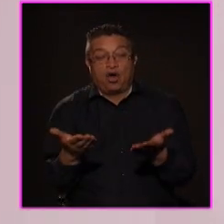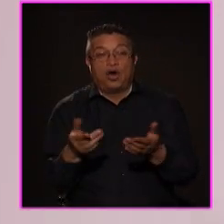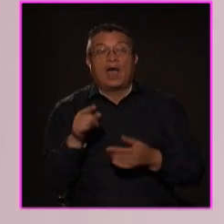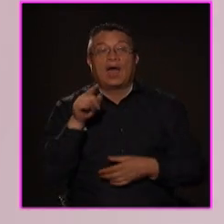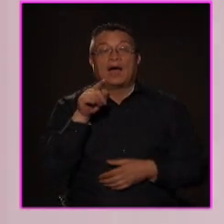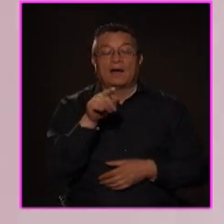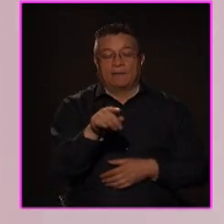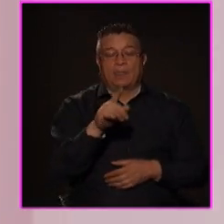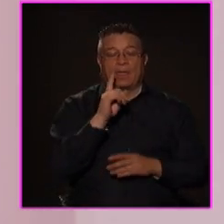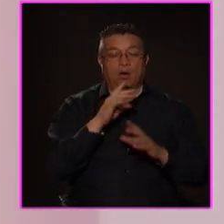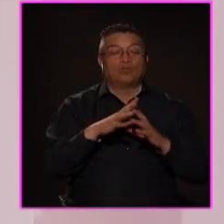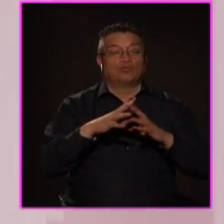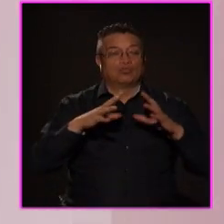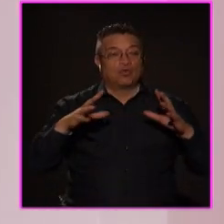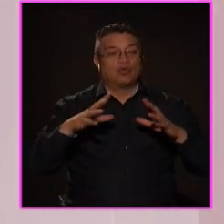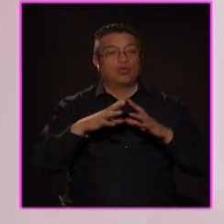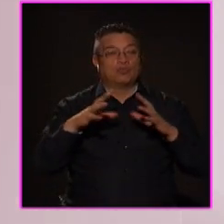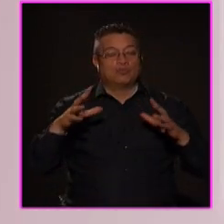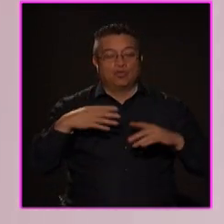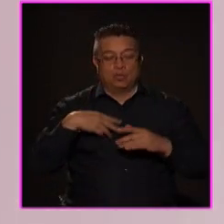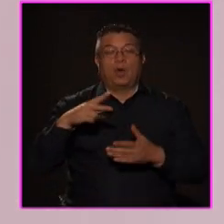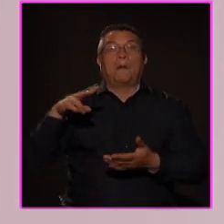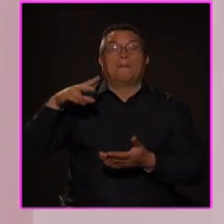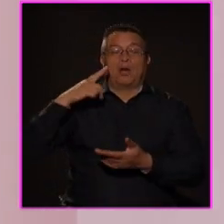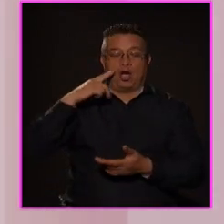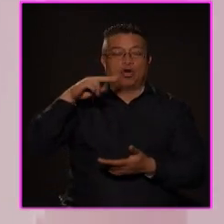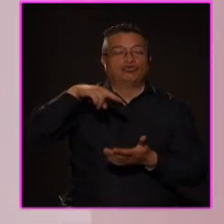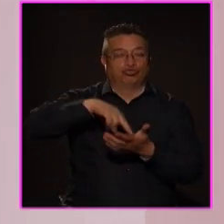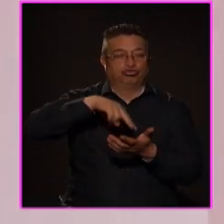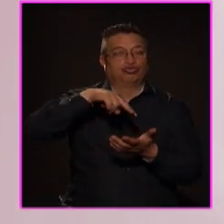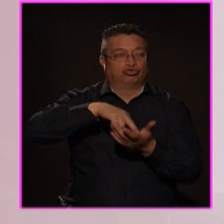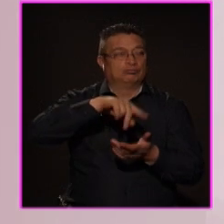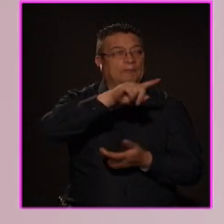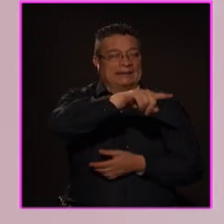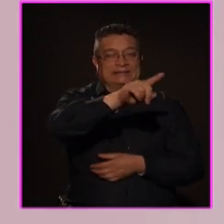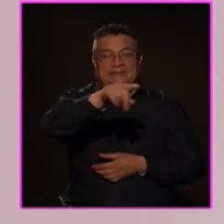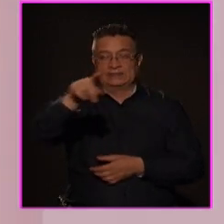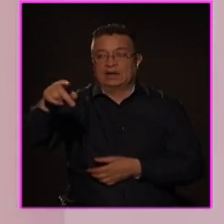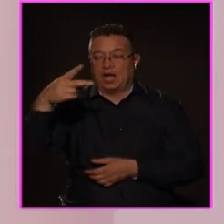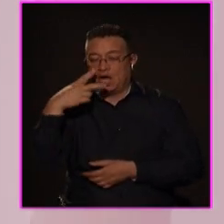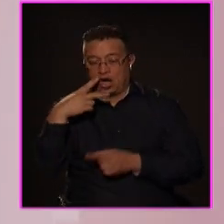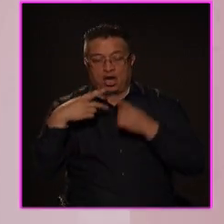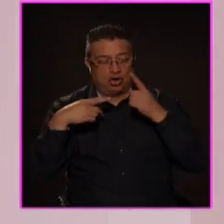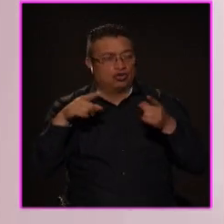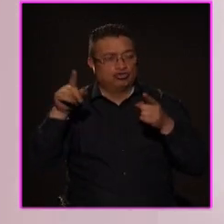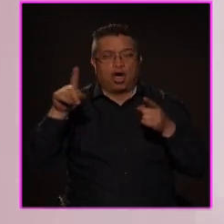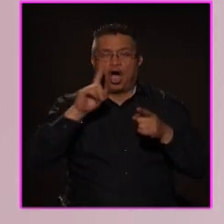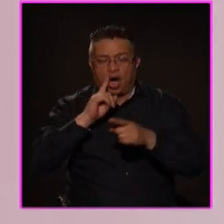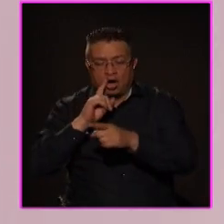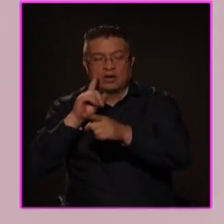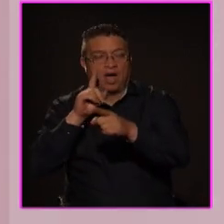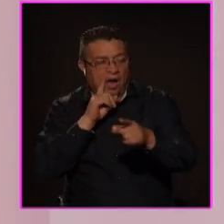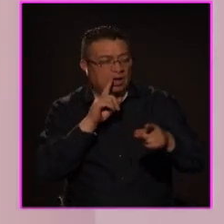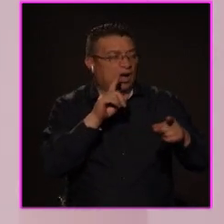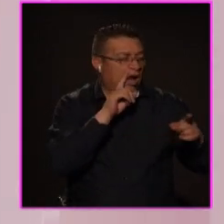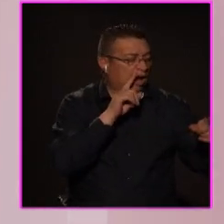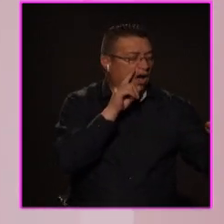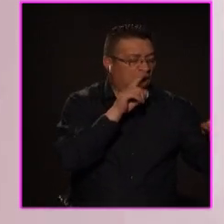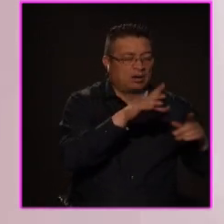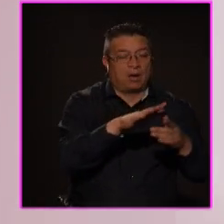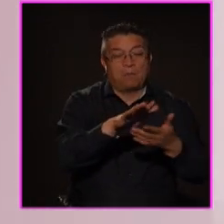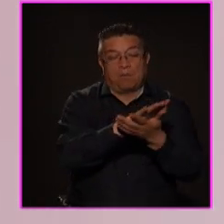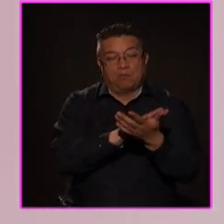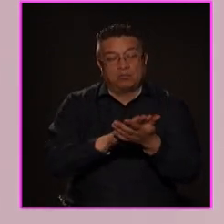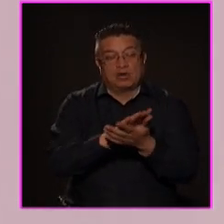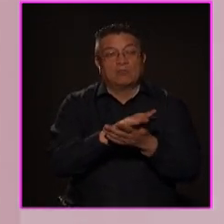omnipresent, right? It's ubiquitous. AI is pretty much everywhere. And I give you some examples here of the type of AI